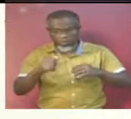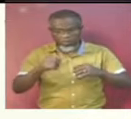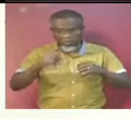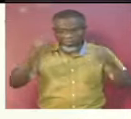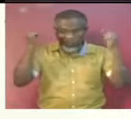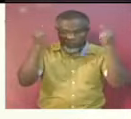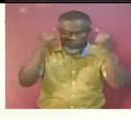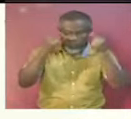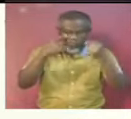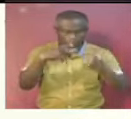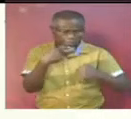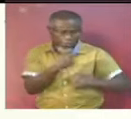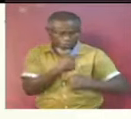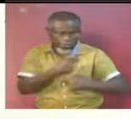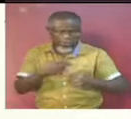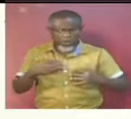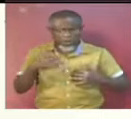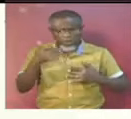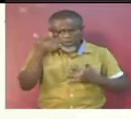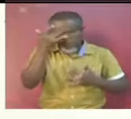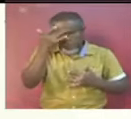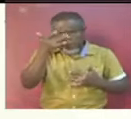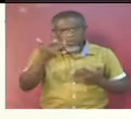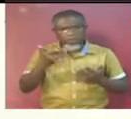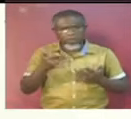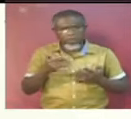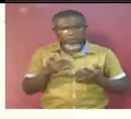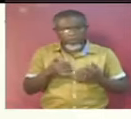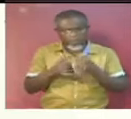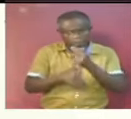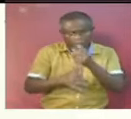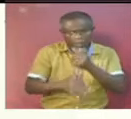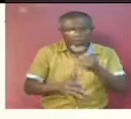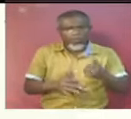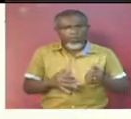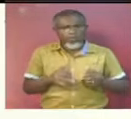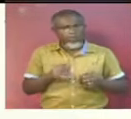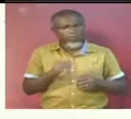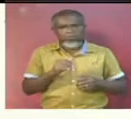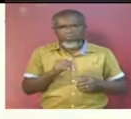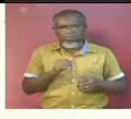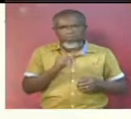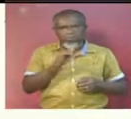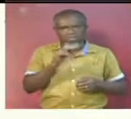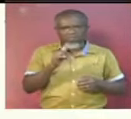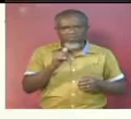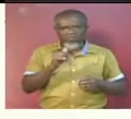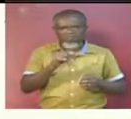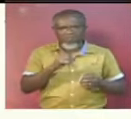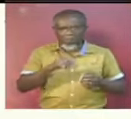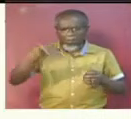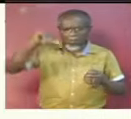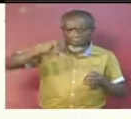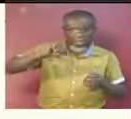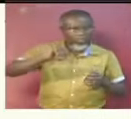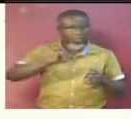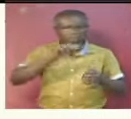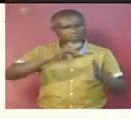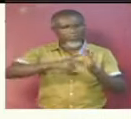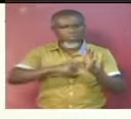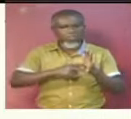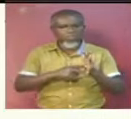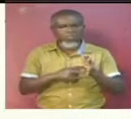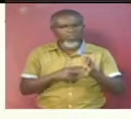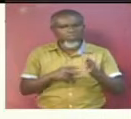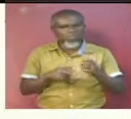immune response did not then make you feel unwell. Not feeling unwell does not mean that your immune response wasn't present. It doesn't mean the immune